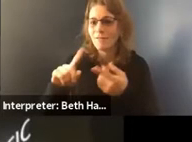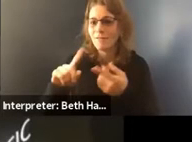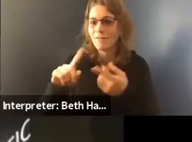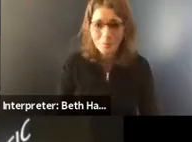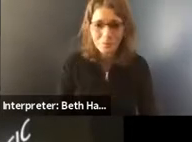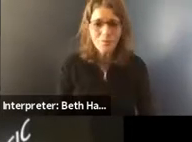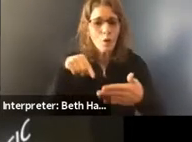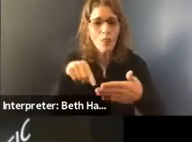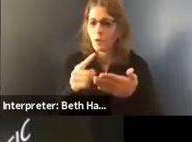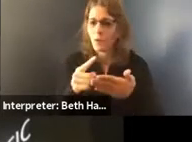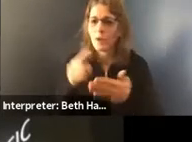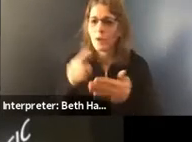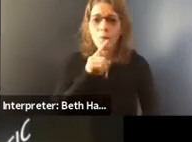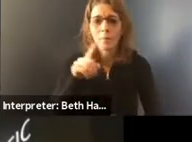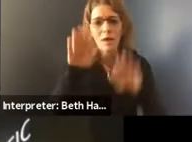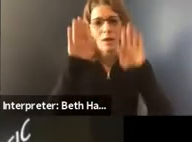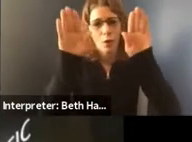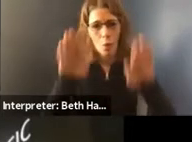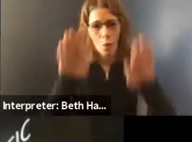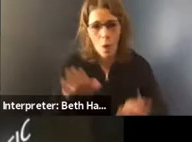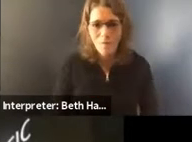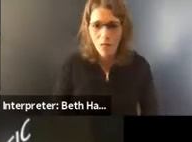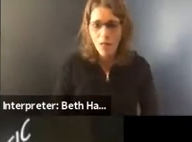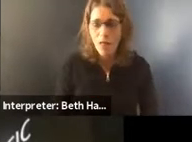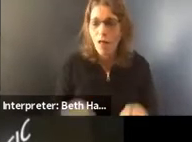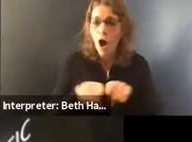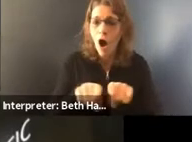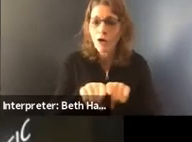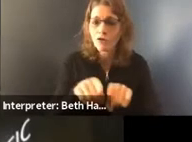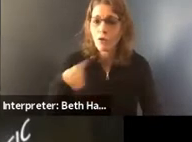week. We are also super grateful